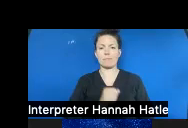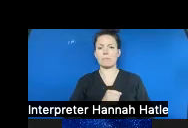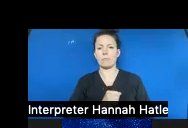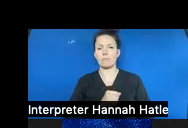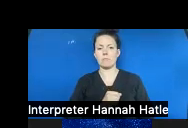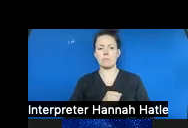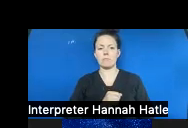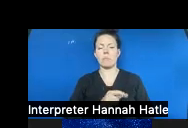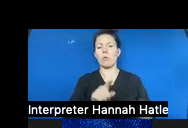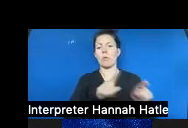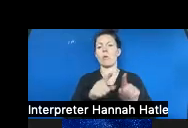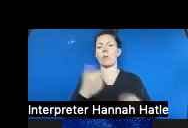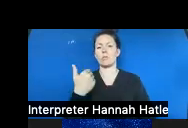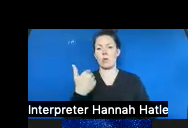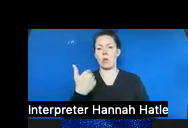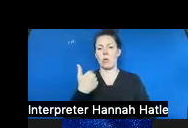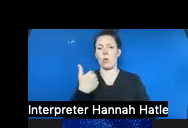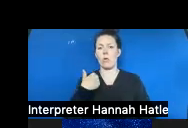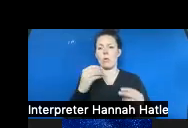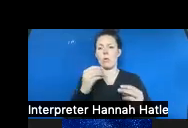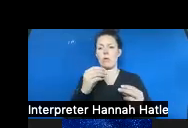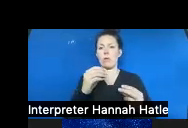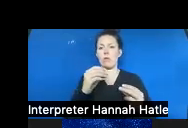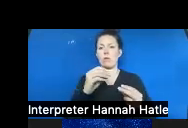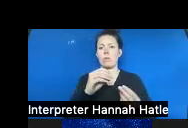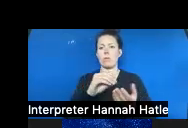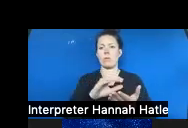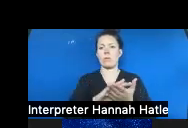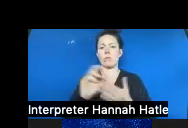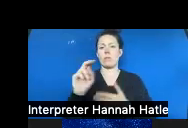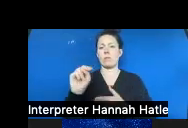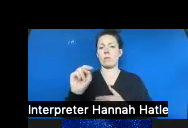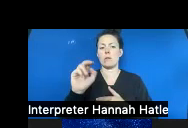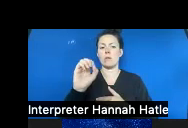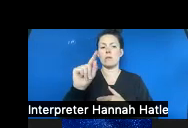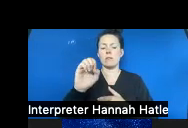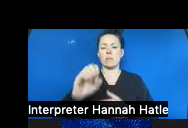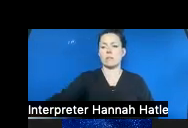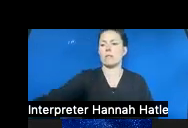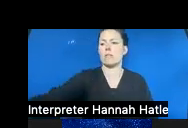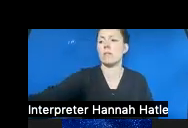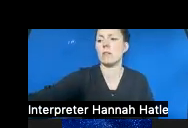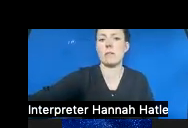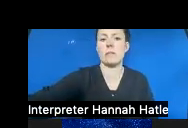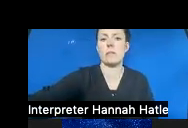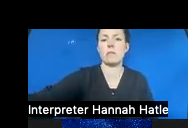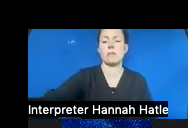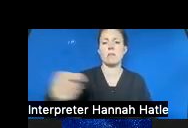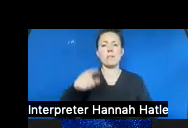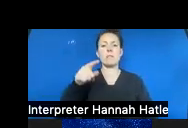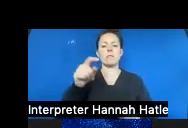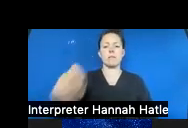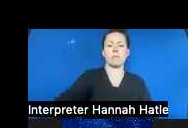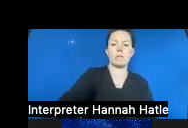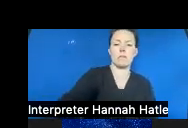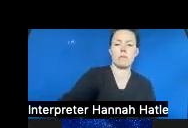And there's also a quick note. Youth as young as 11 and fifth graders are receiving sex education in communities and schools,